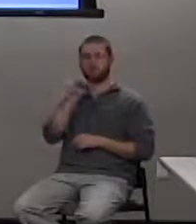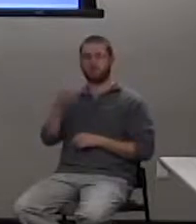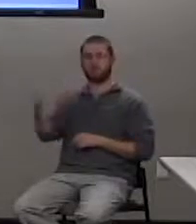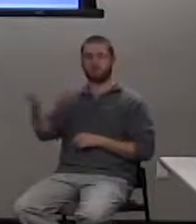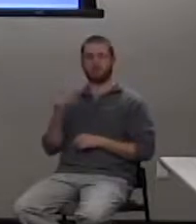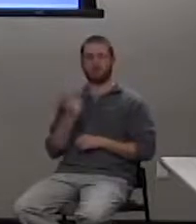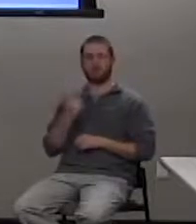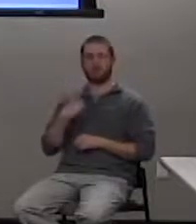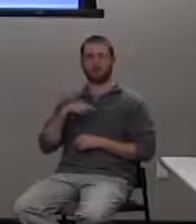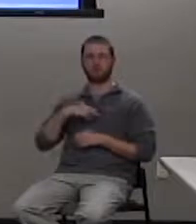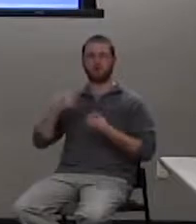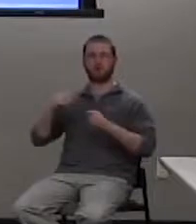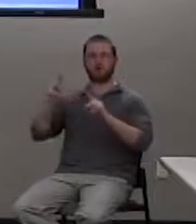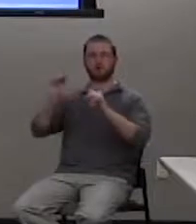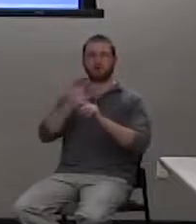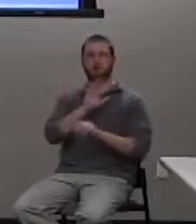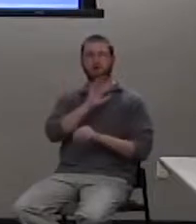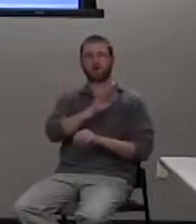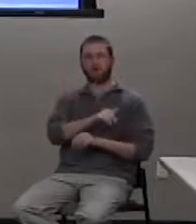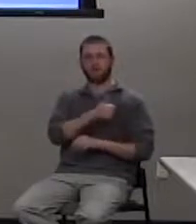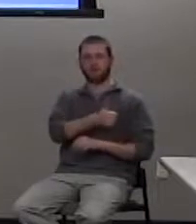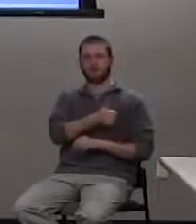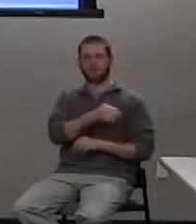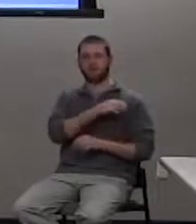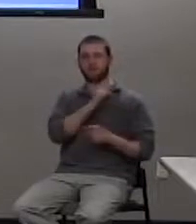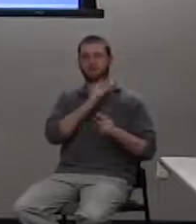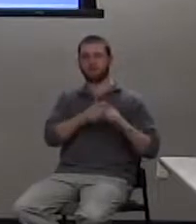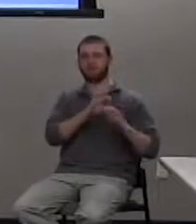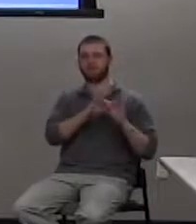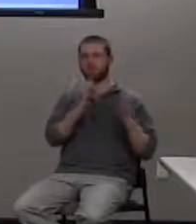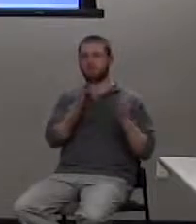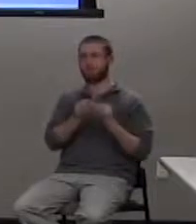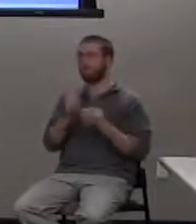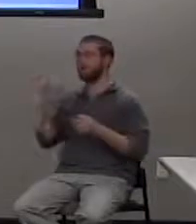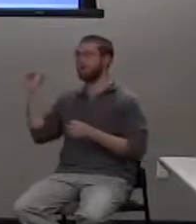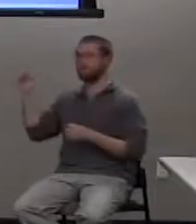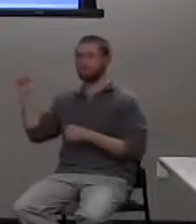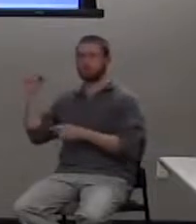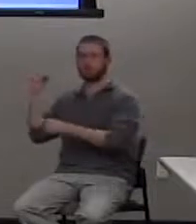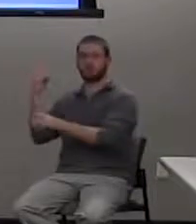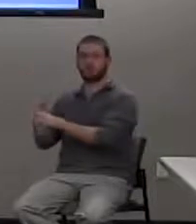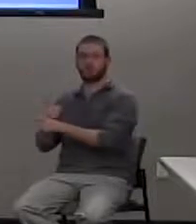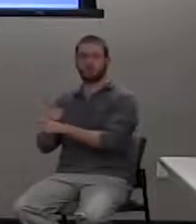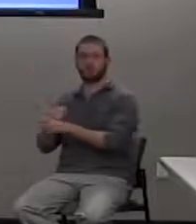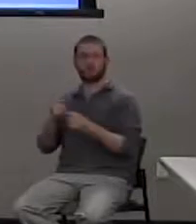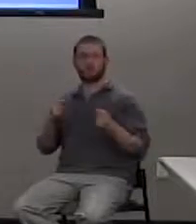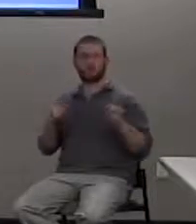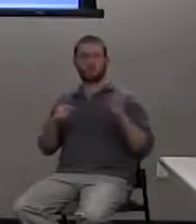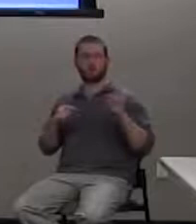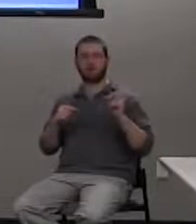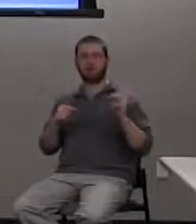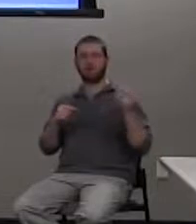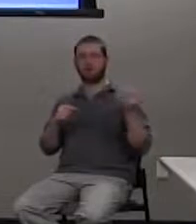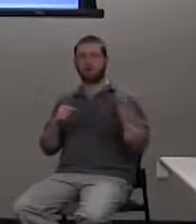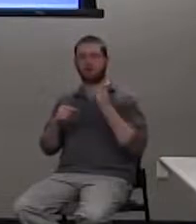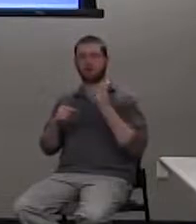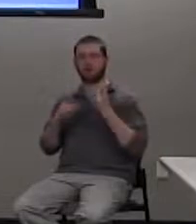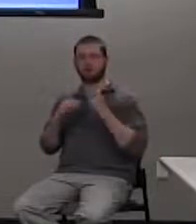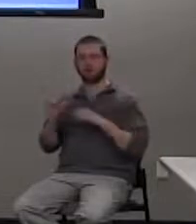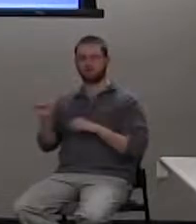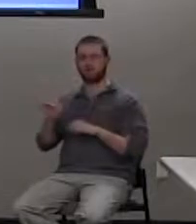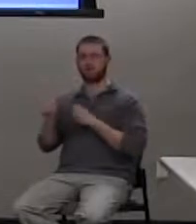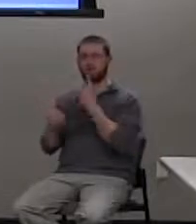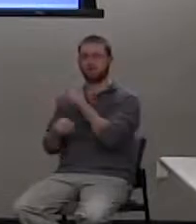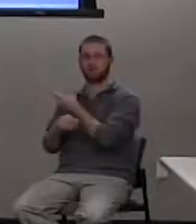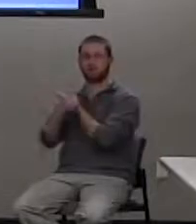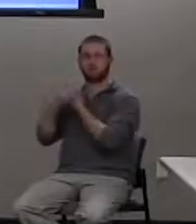we have an opportunity for them and their family to come back here. And I'm going to wrangle in the conversation about the question Ron asked earlier about that is, one of the reasons why